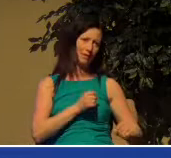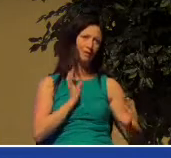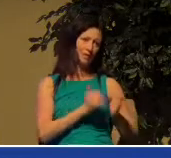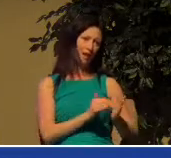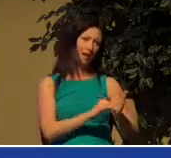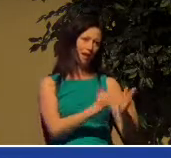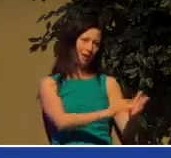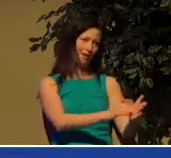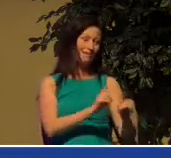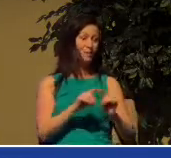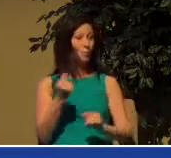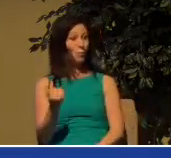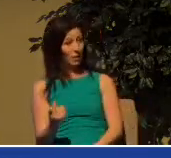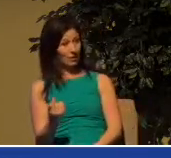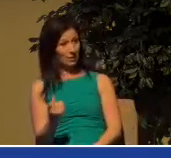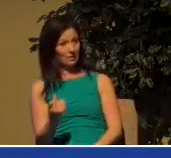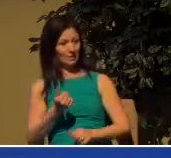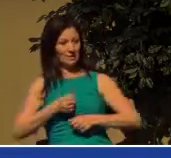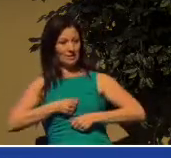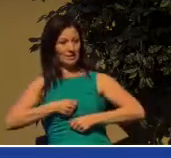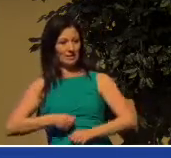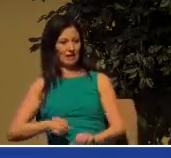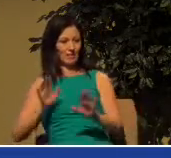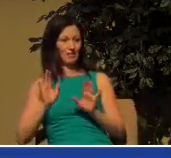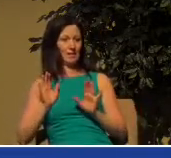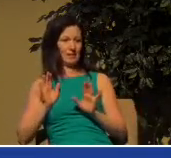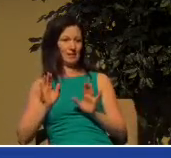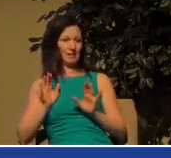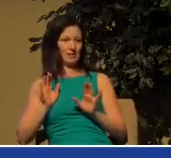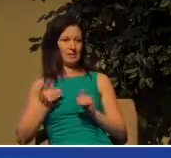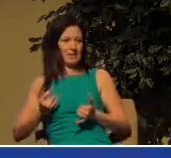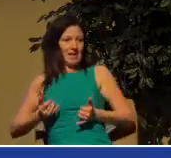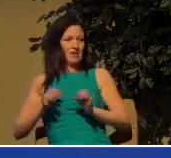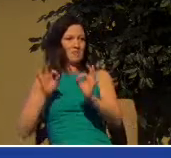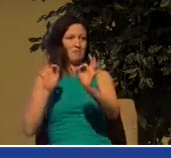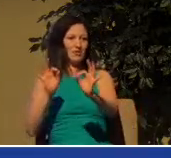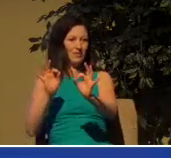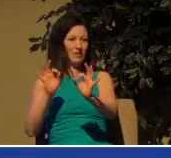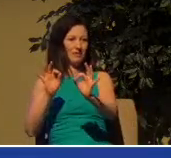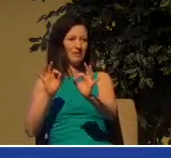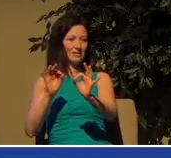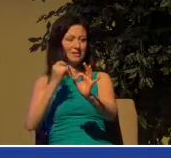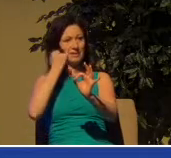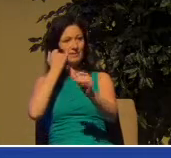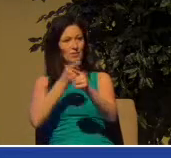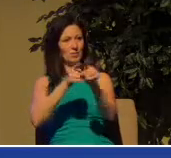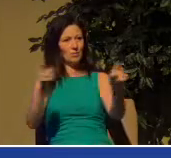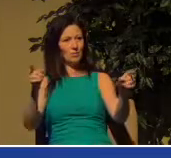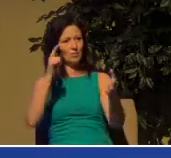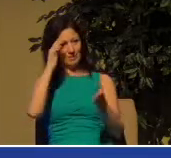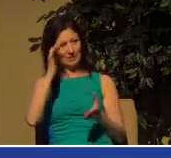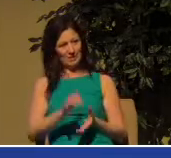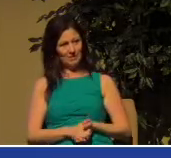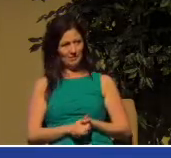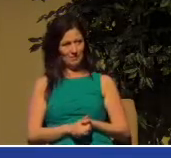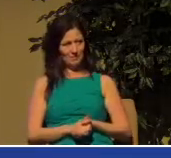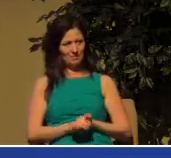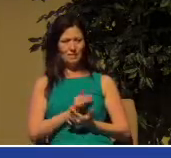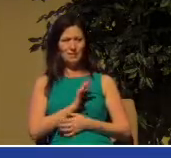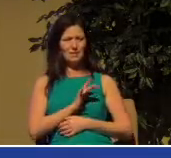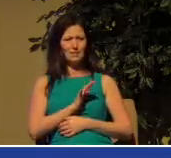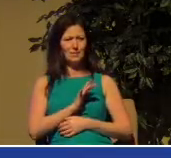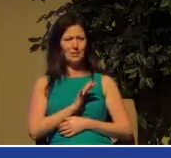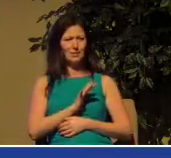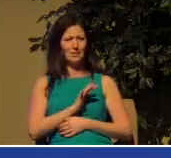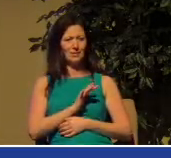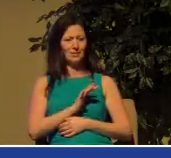perfect forever those who are made holy. Isn't that neat? See, they were wrong